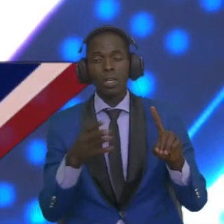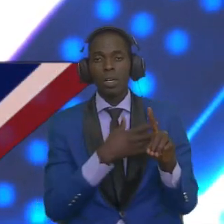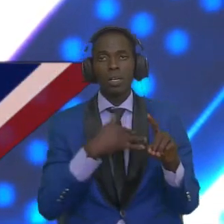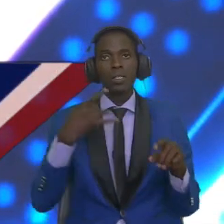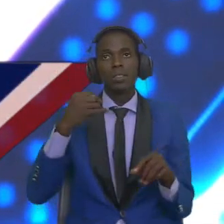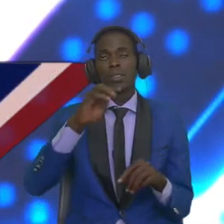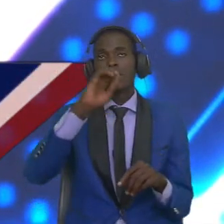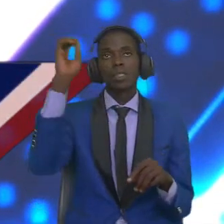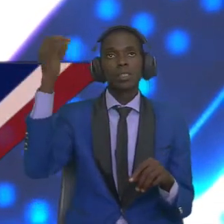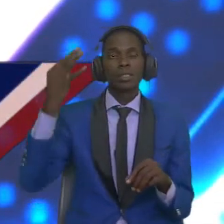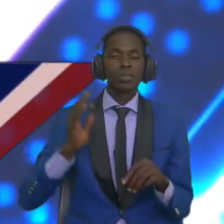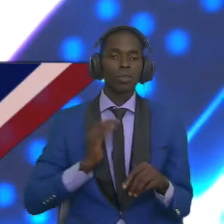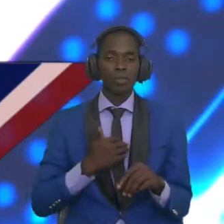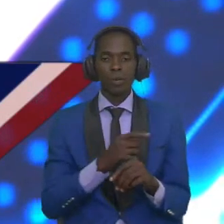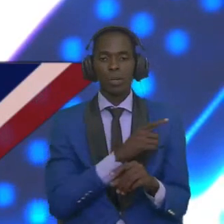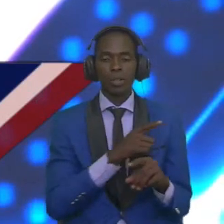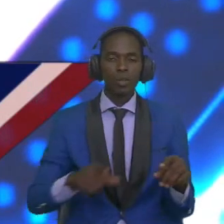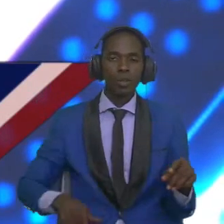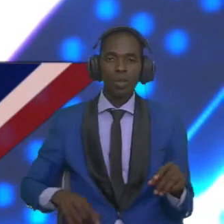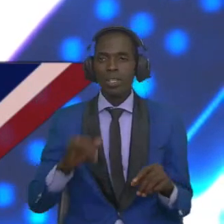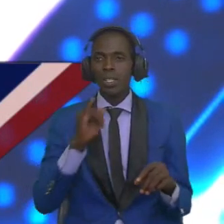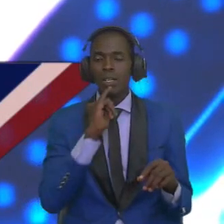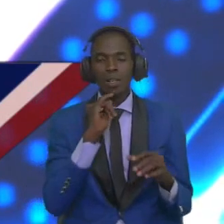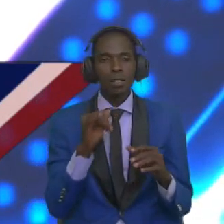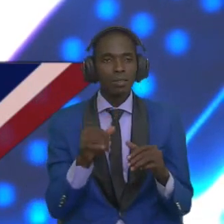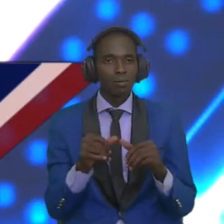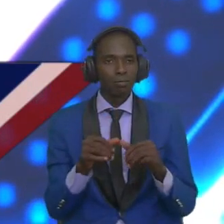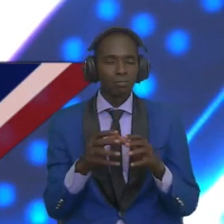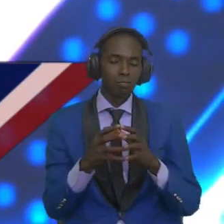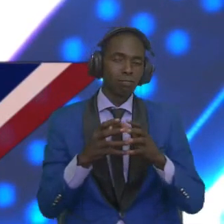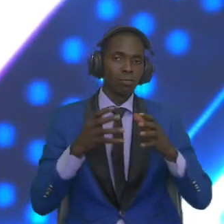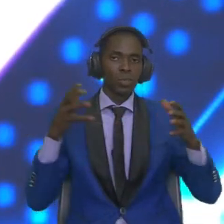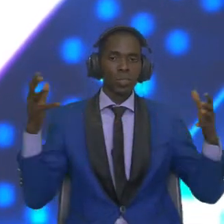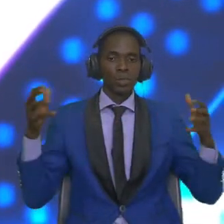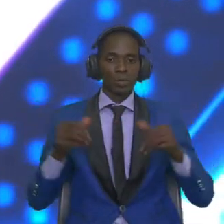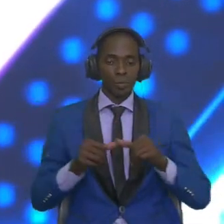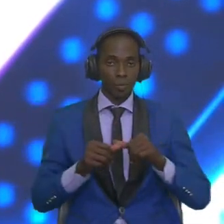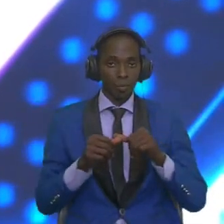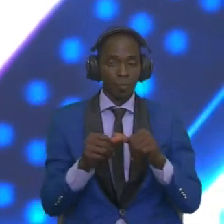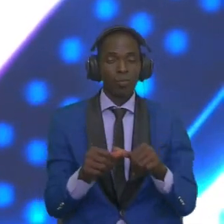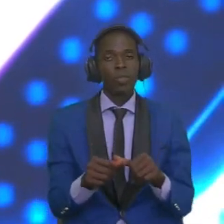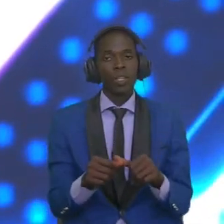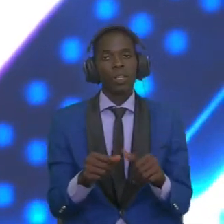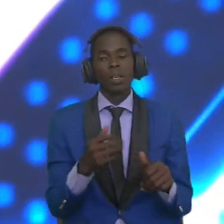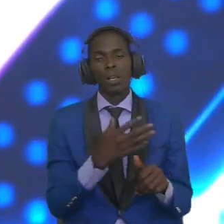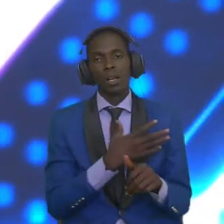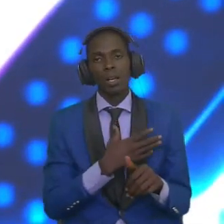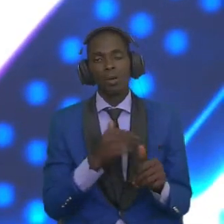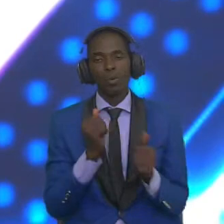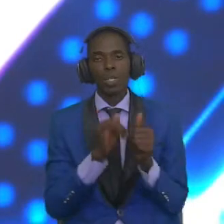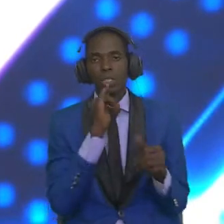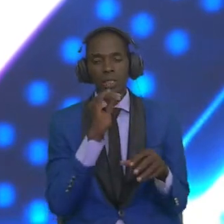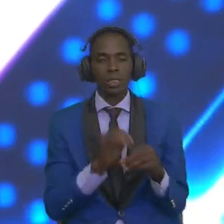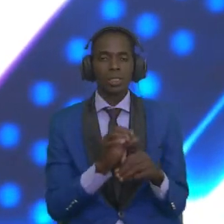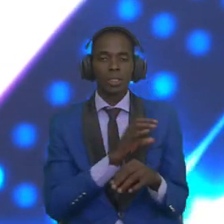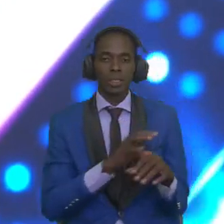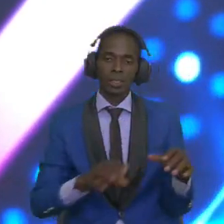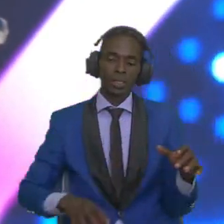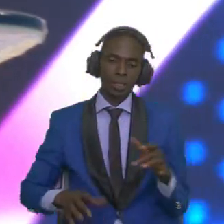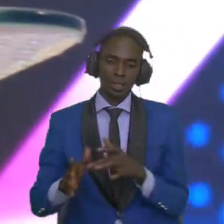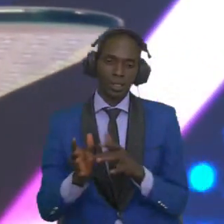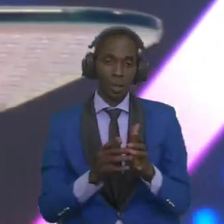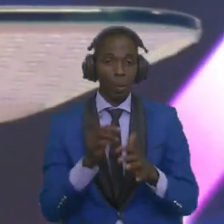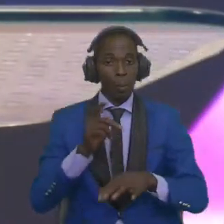exceeding abundant with faith and love, which is in Christ Jesus. Paul